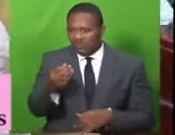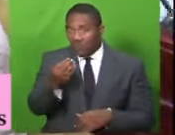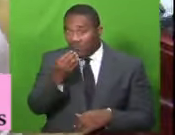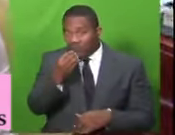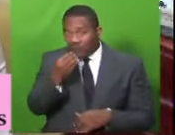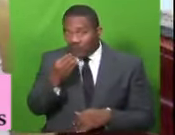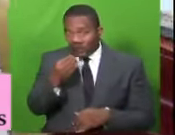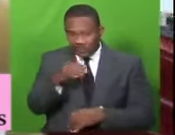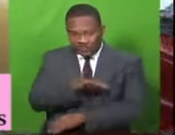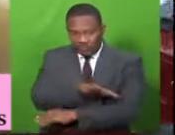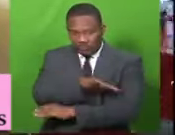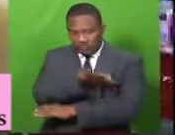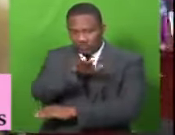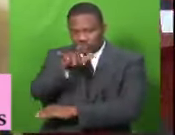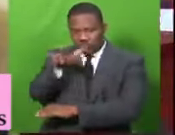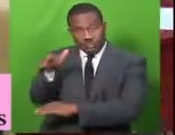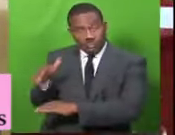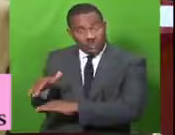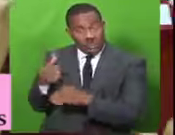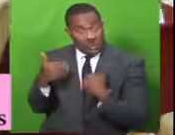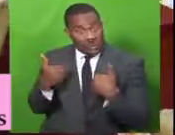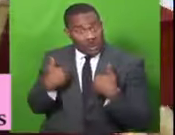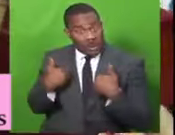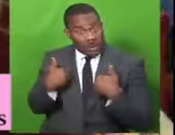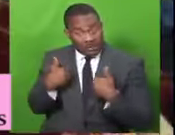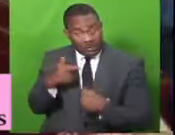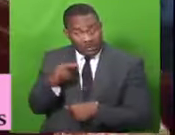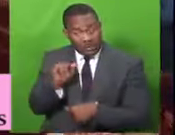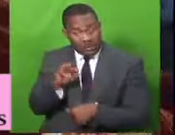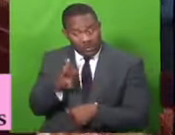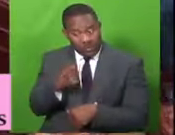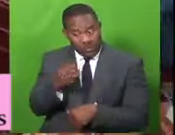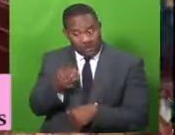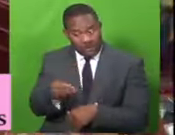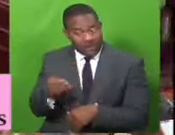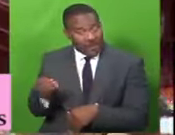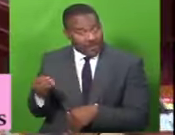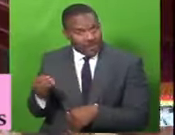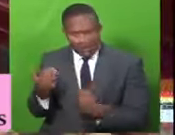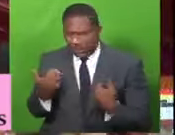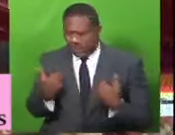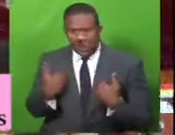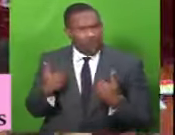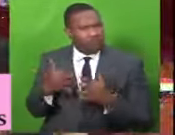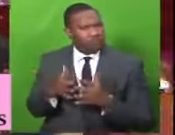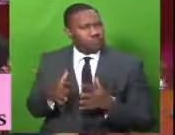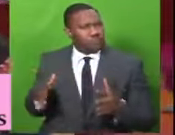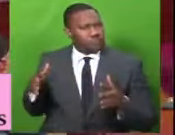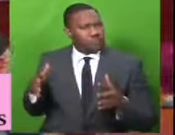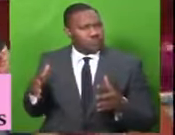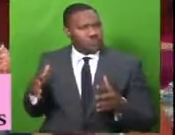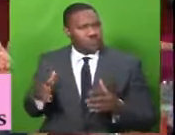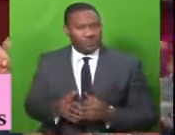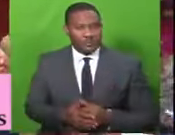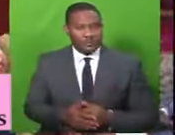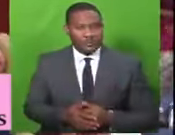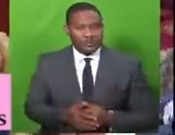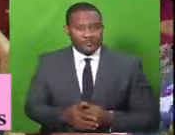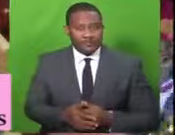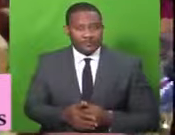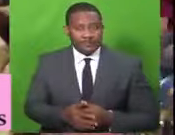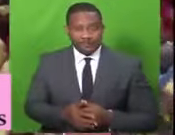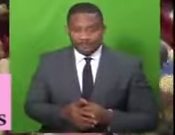value chains, and availability of raw materials for industry. To address the vexed issue of post-harvest